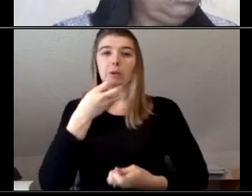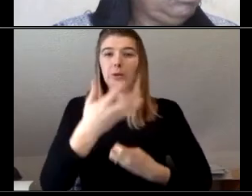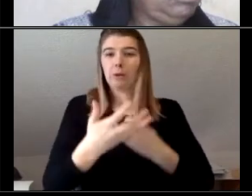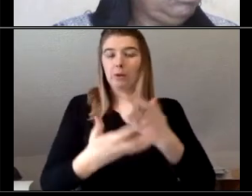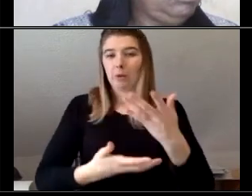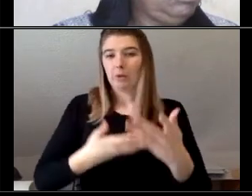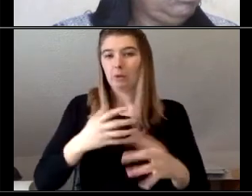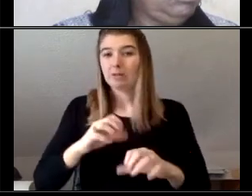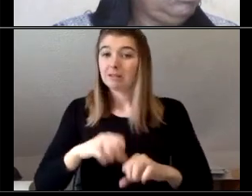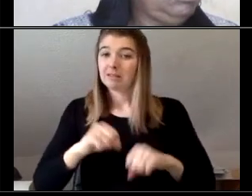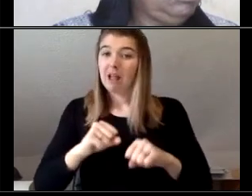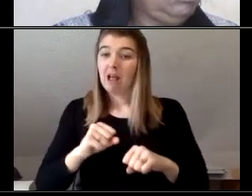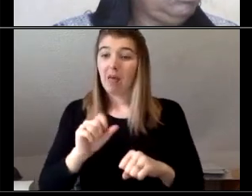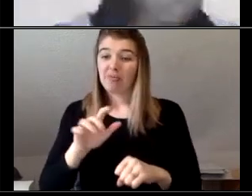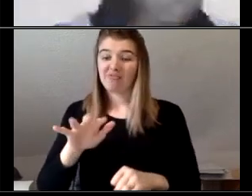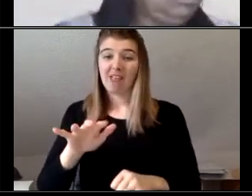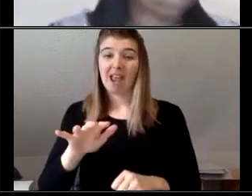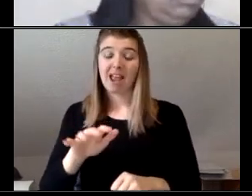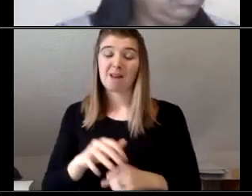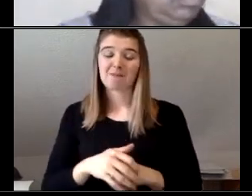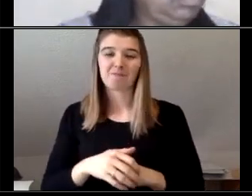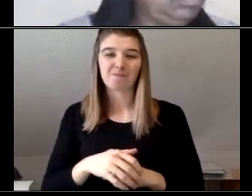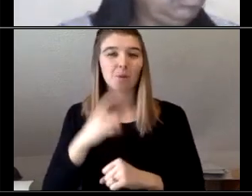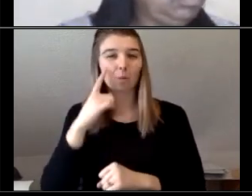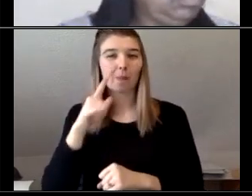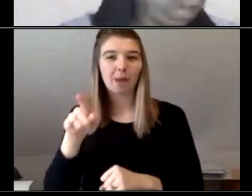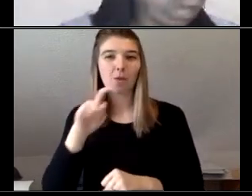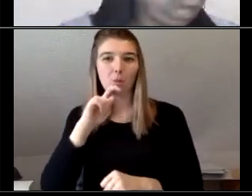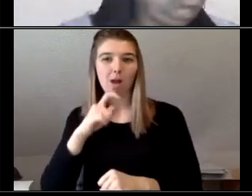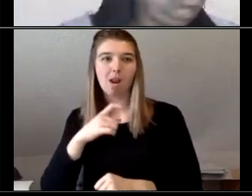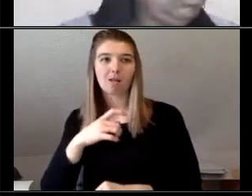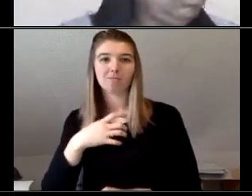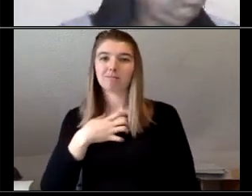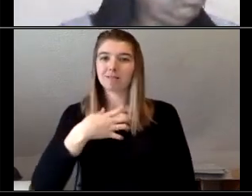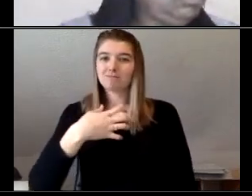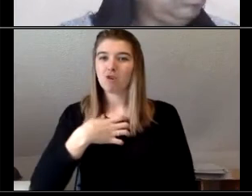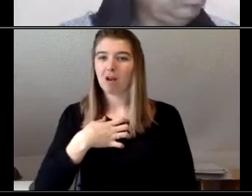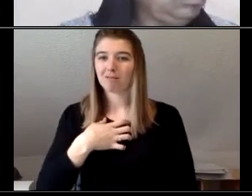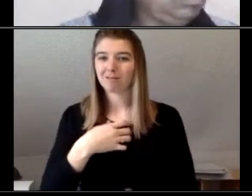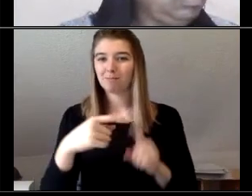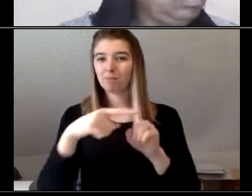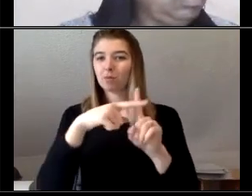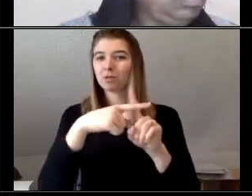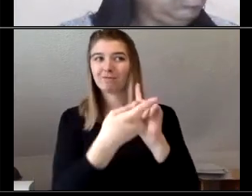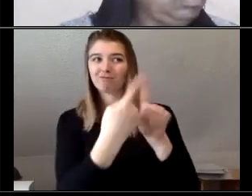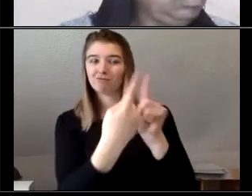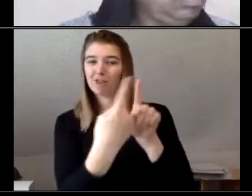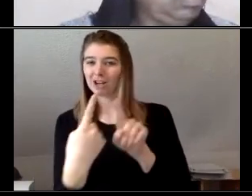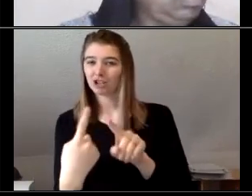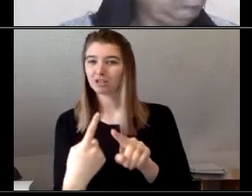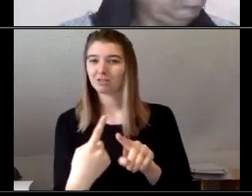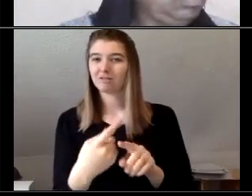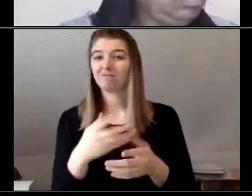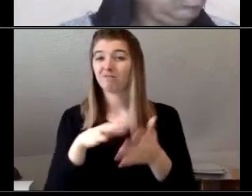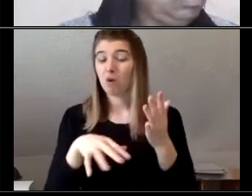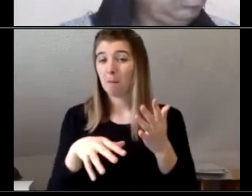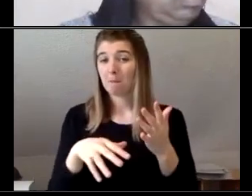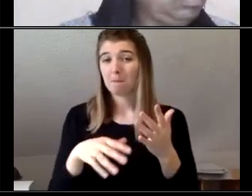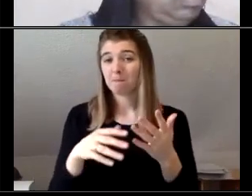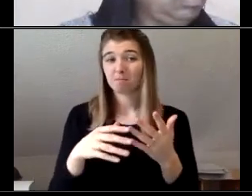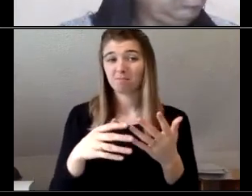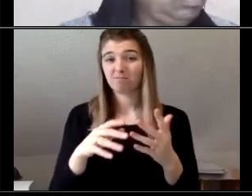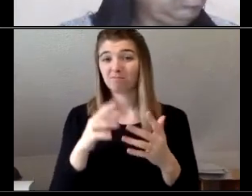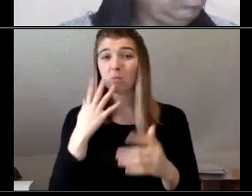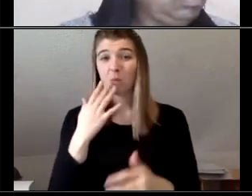think really, I think you'd be surprised at the positive reaction that you would get from reaching